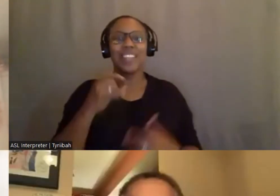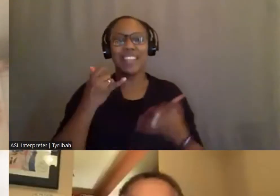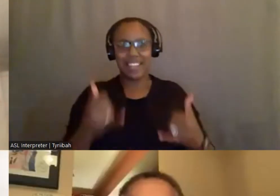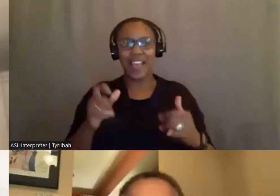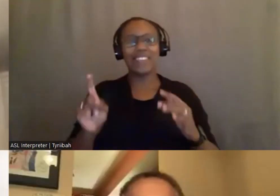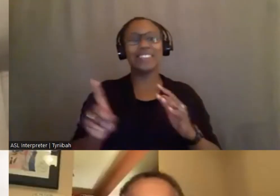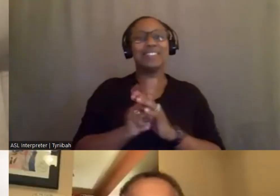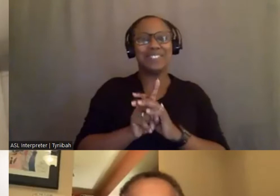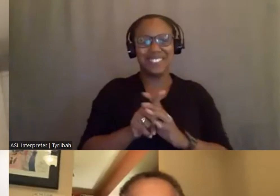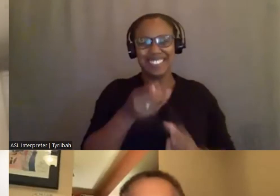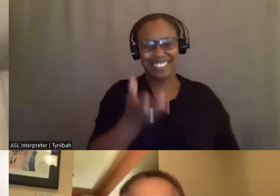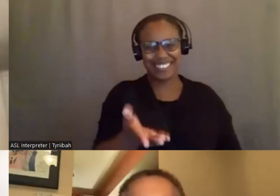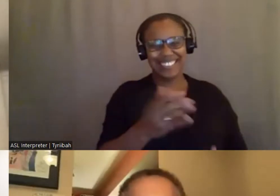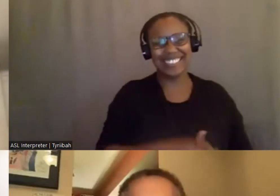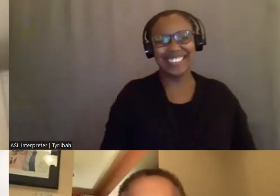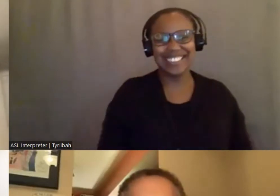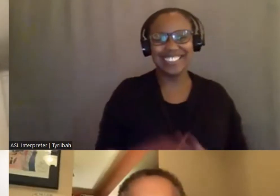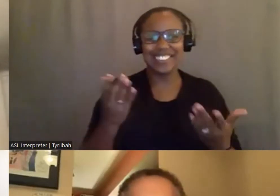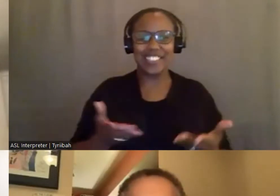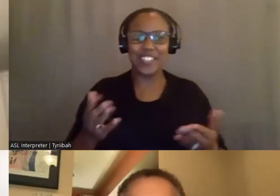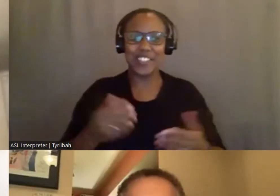come off mute? There you are.